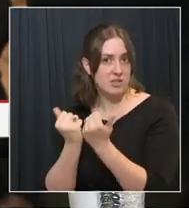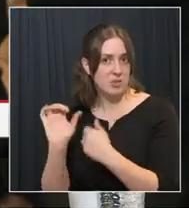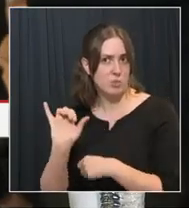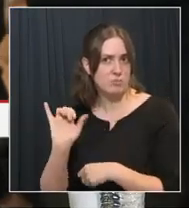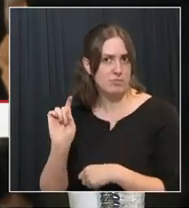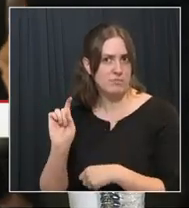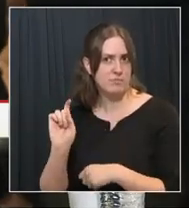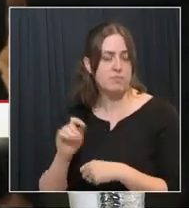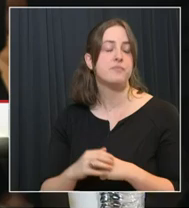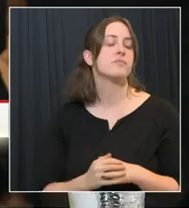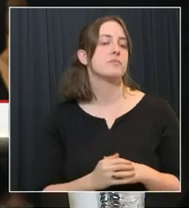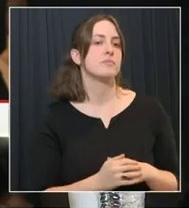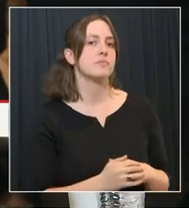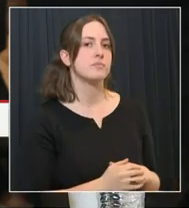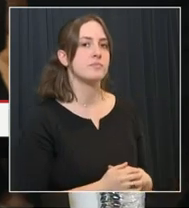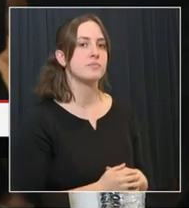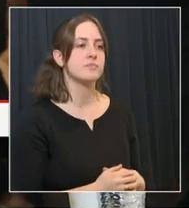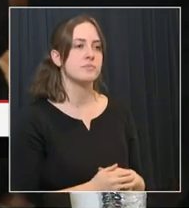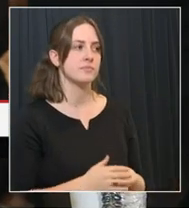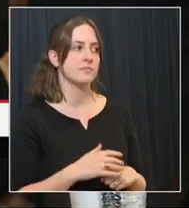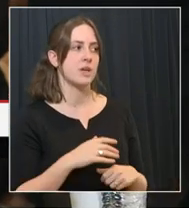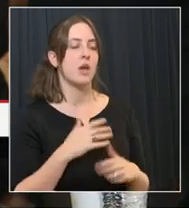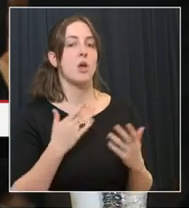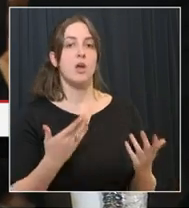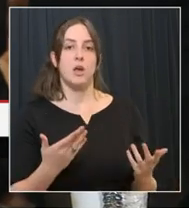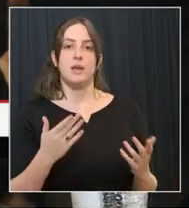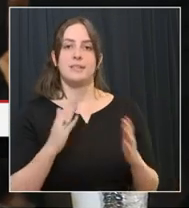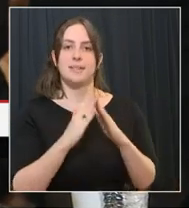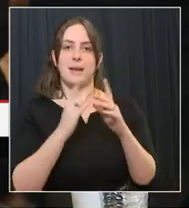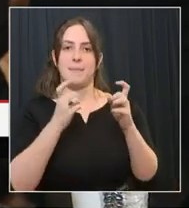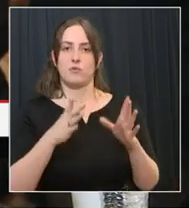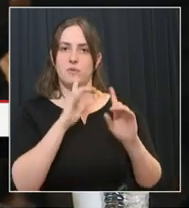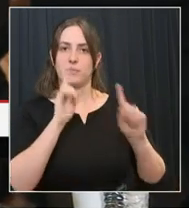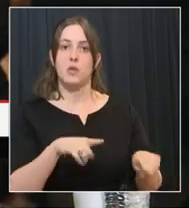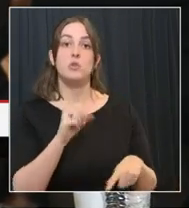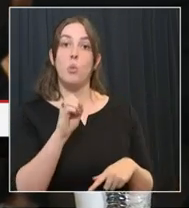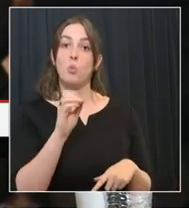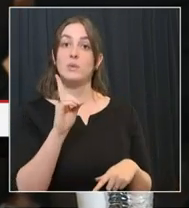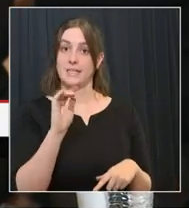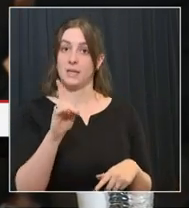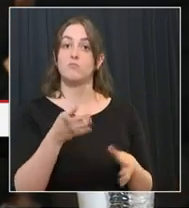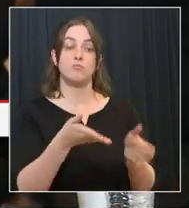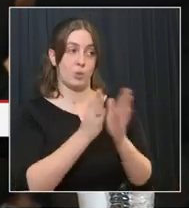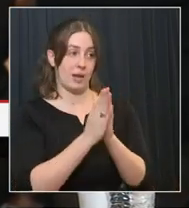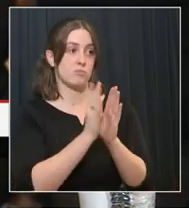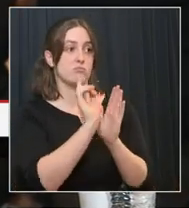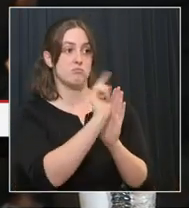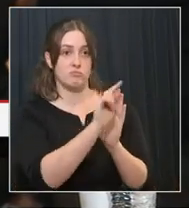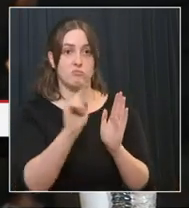orders legally only apply to ones that report to the mayor. So if they're